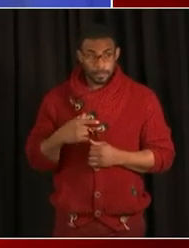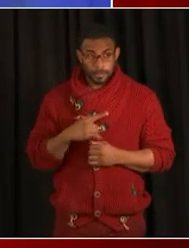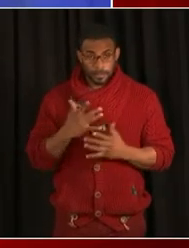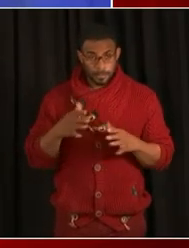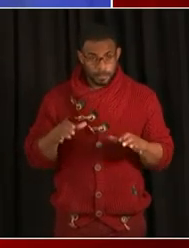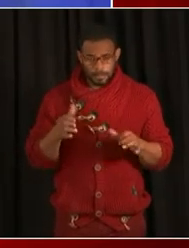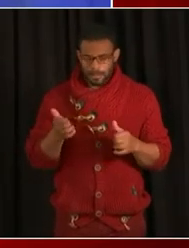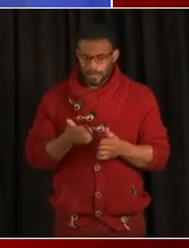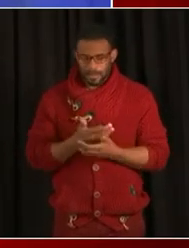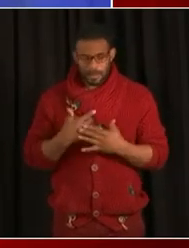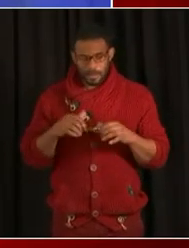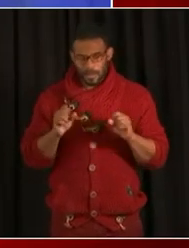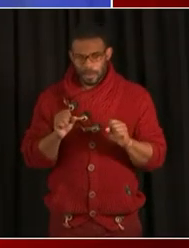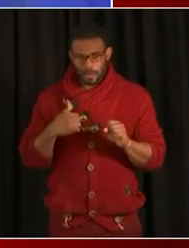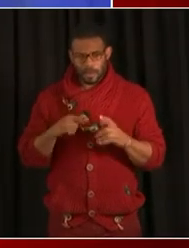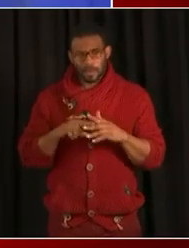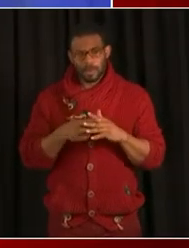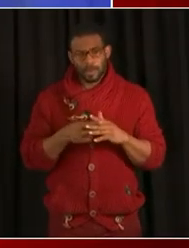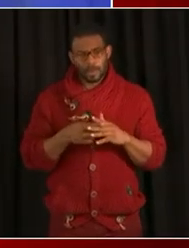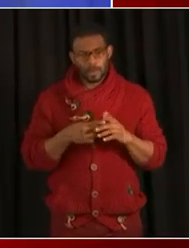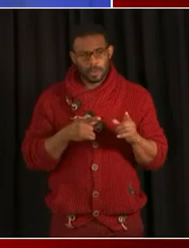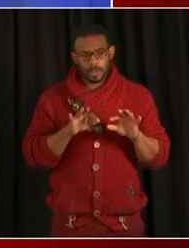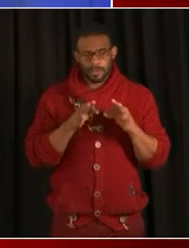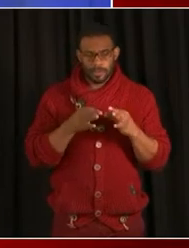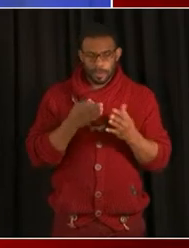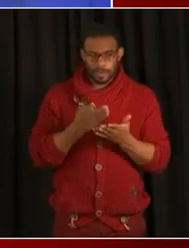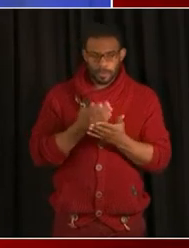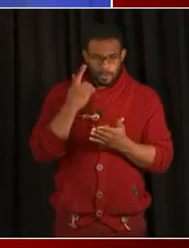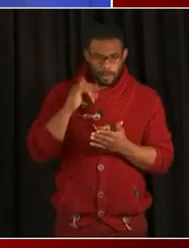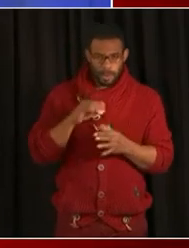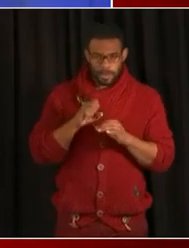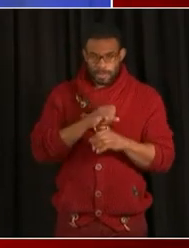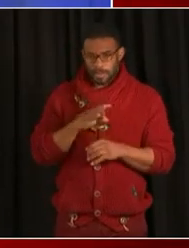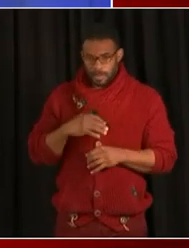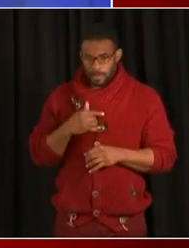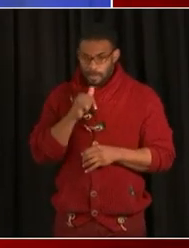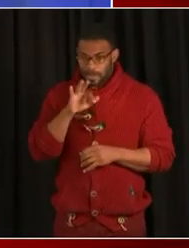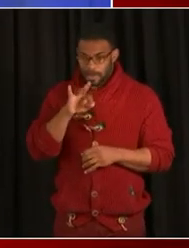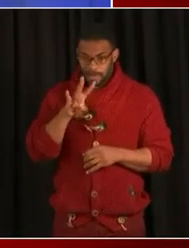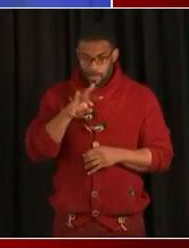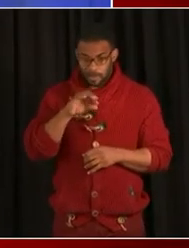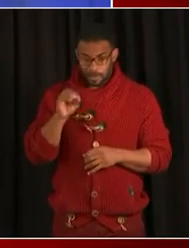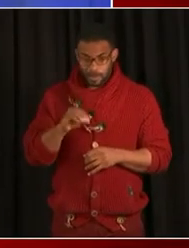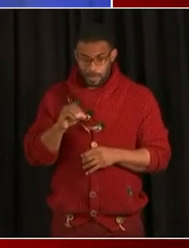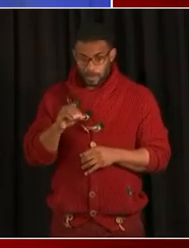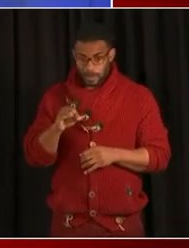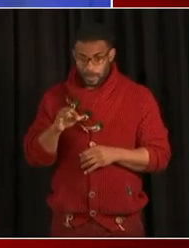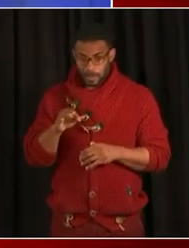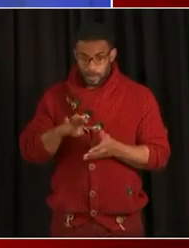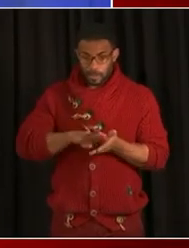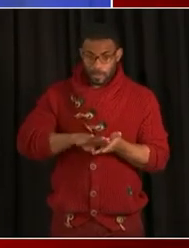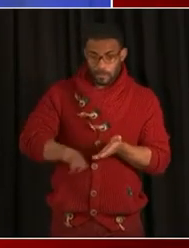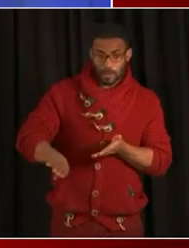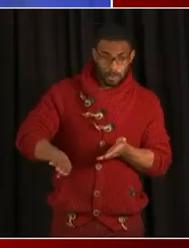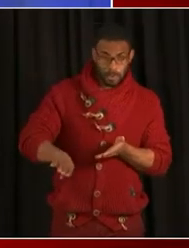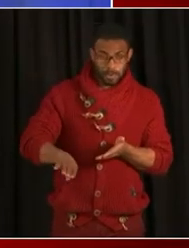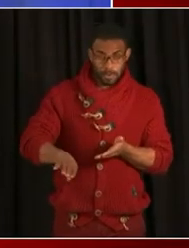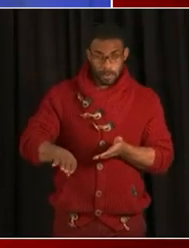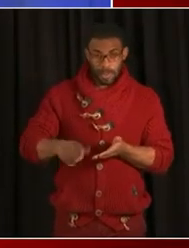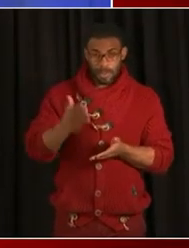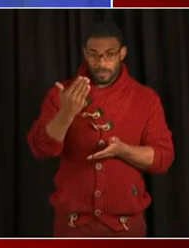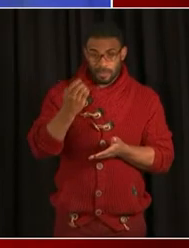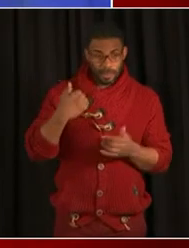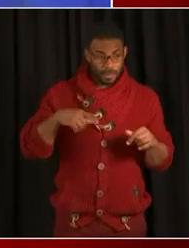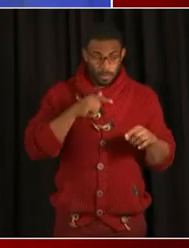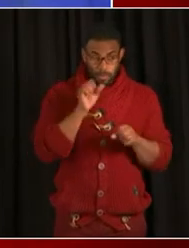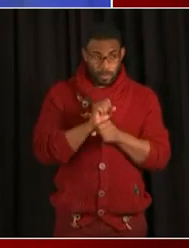we have done everything that we can. We started a family fund for our staff. We're 97% furloughed. There are